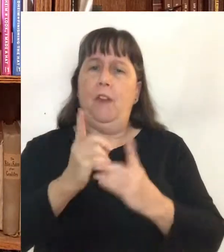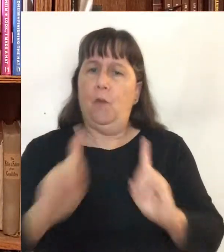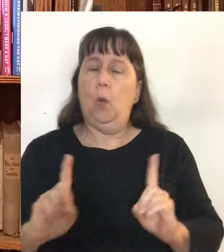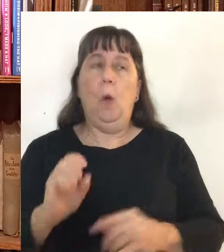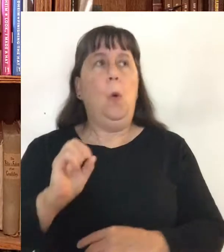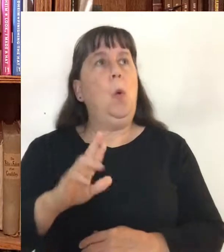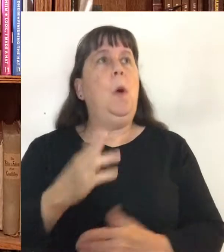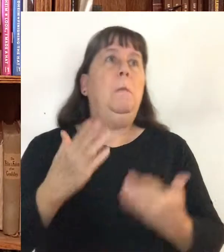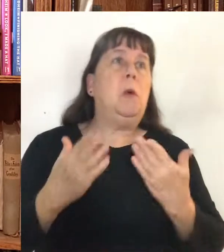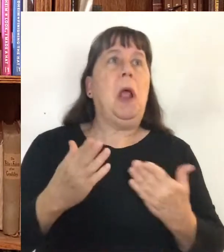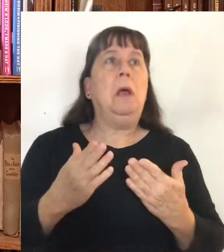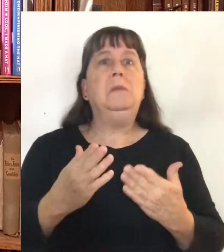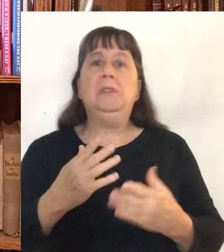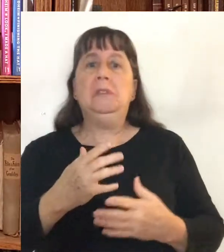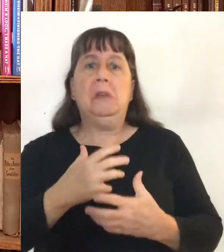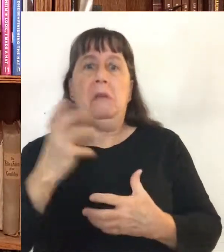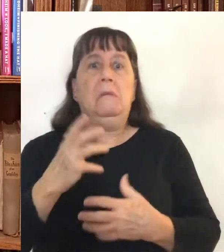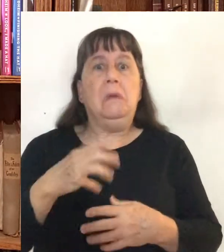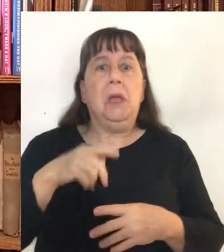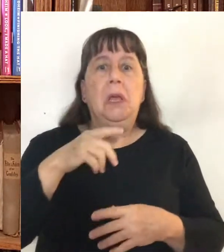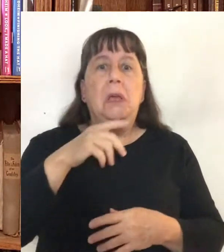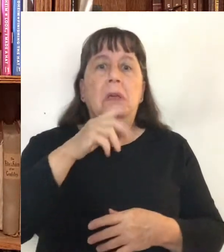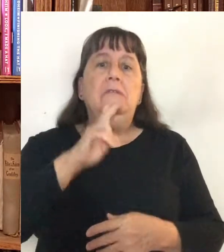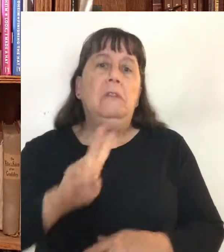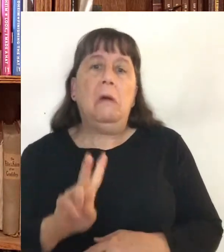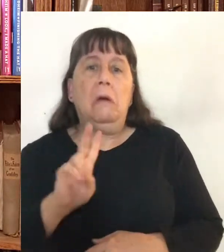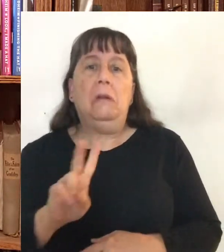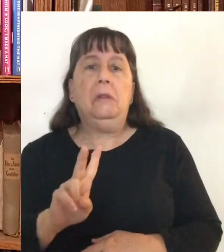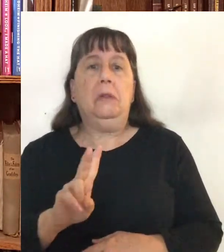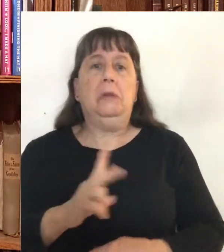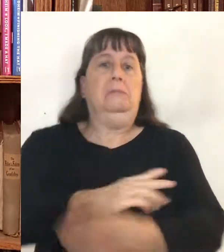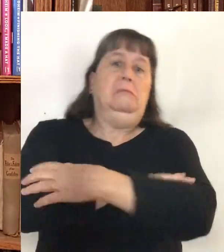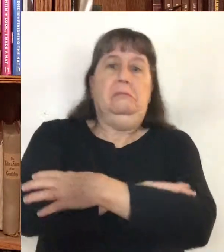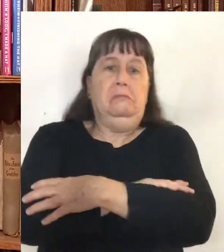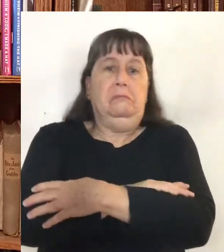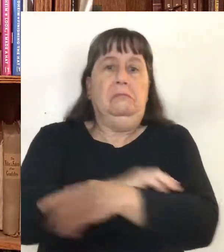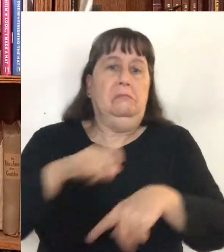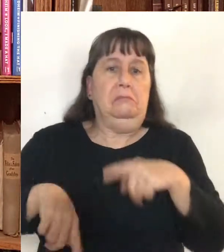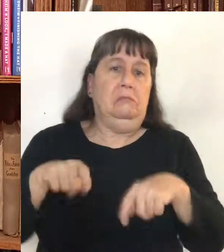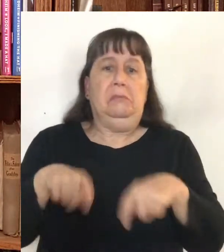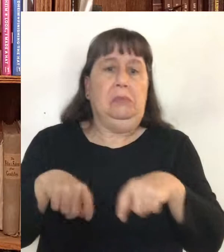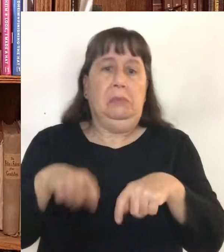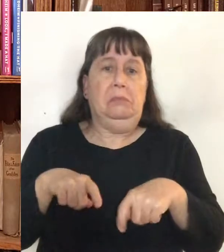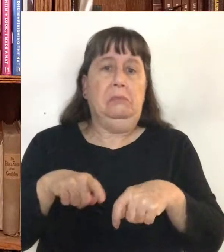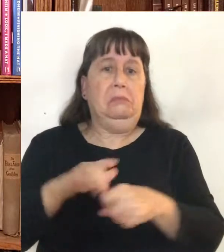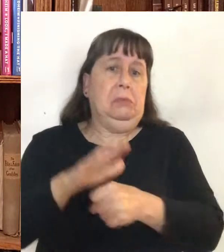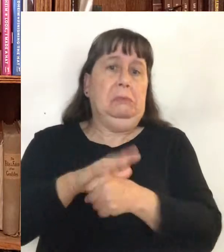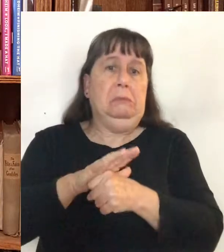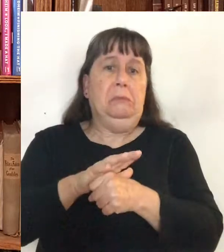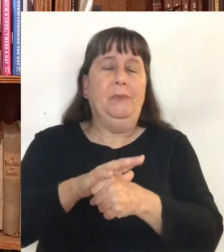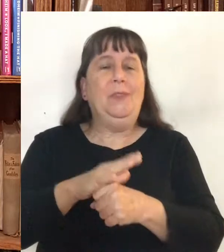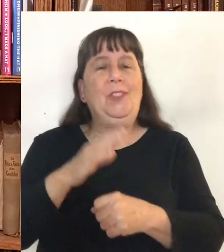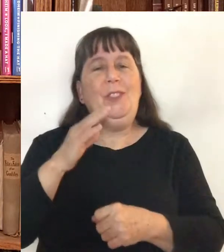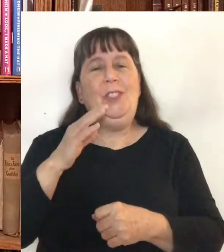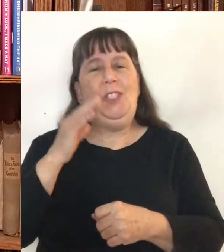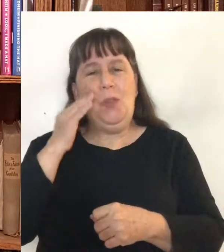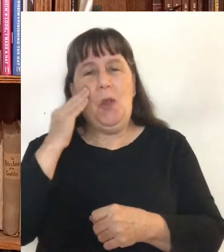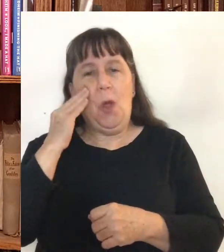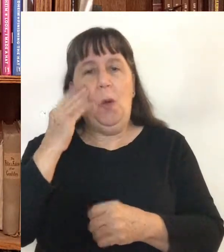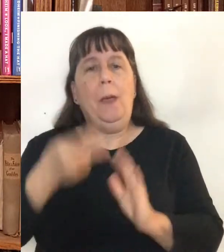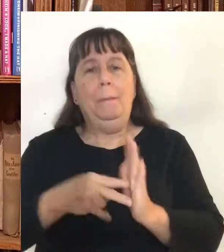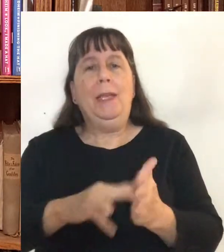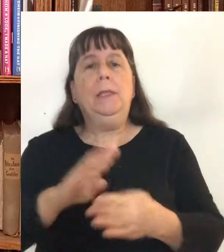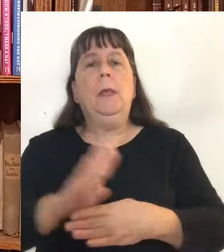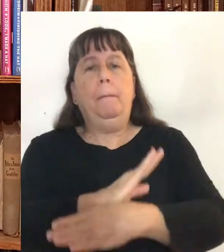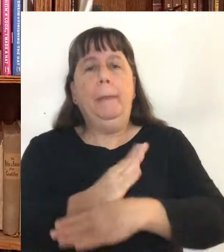bad divorce, or perhaps a toddler is not getting his way. So, throwing a fit.